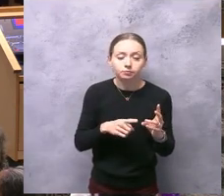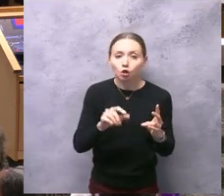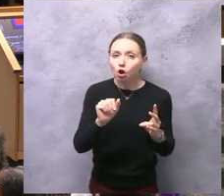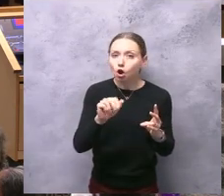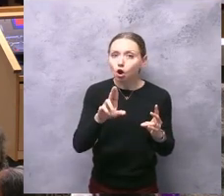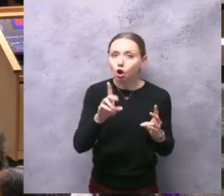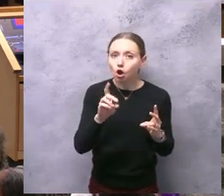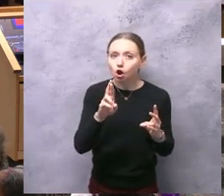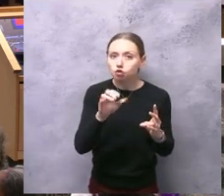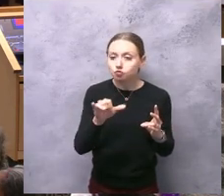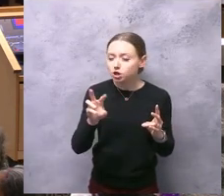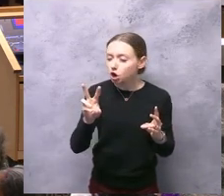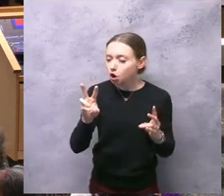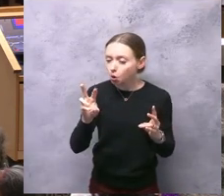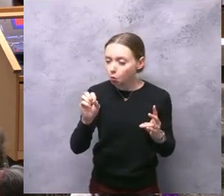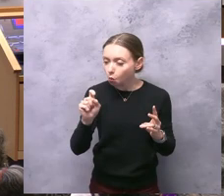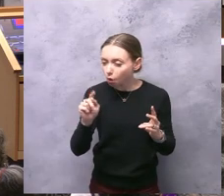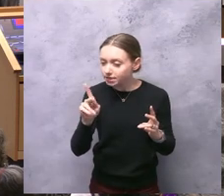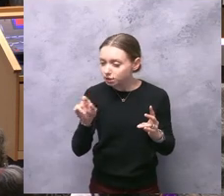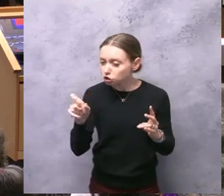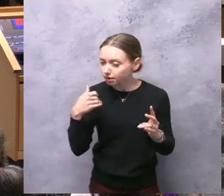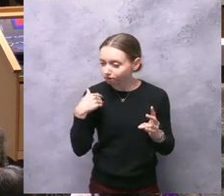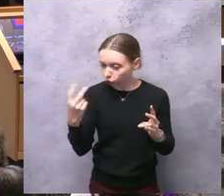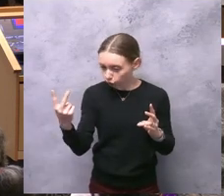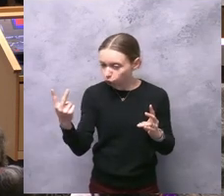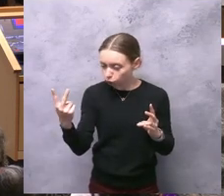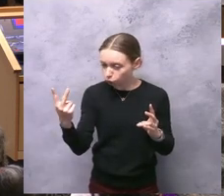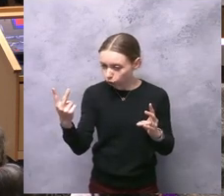Audrey Watsky should have another certificate there,